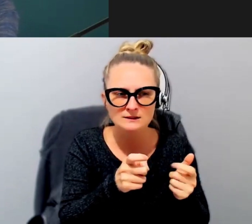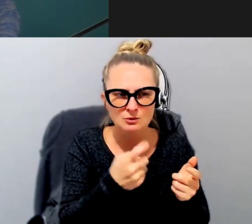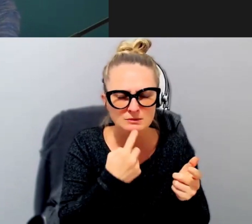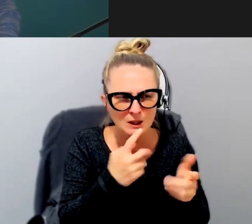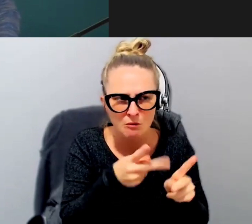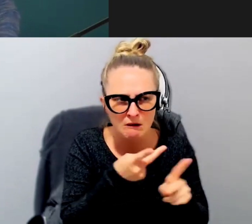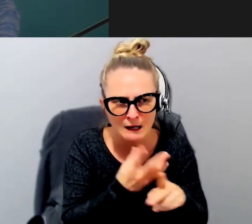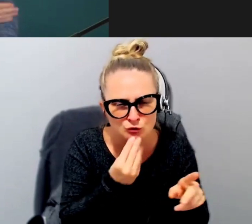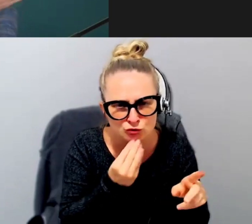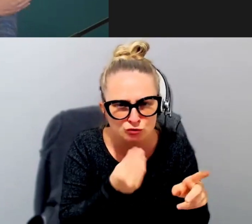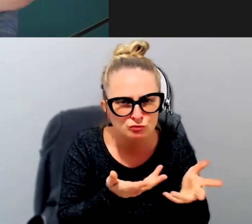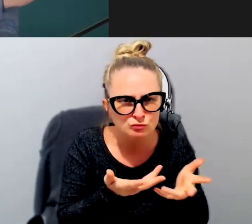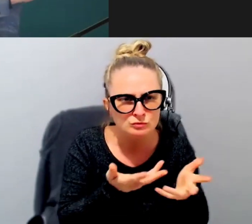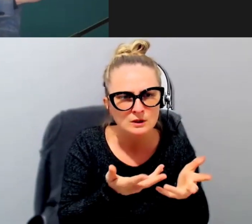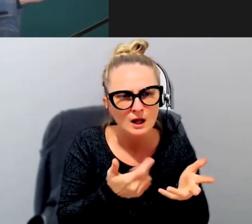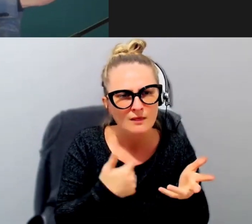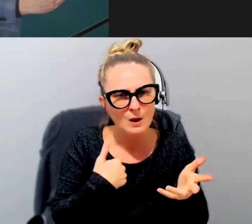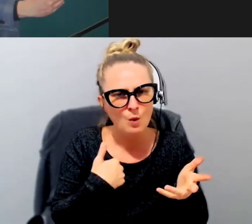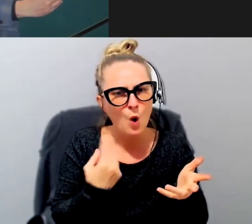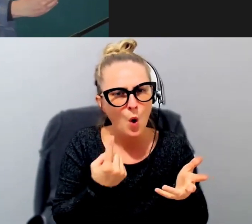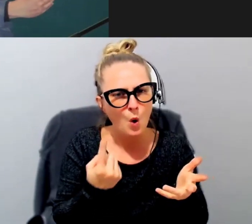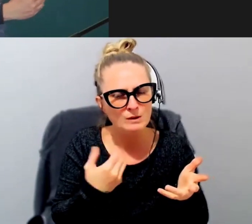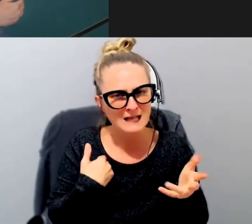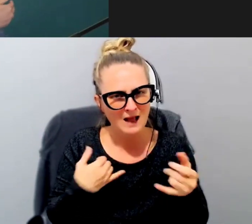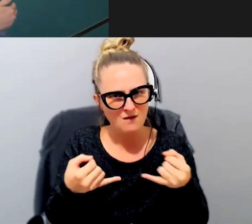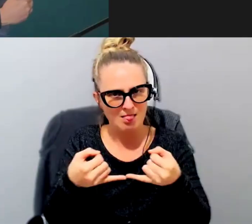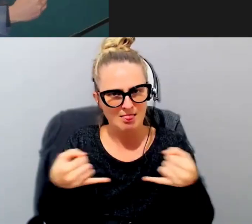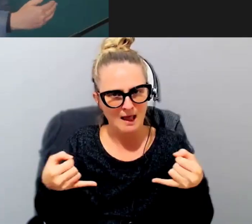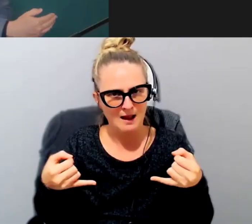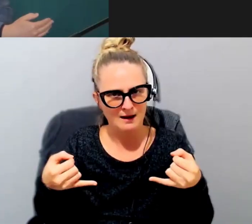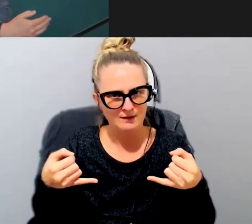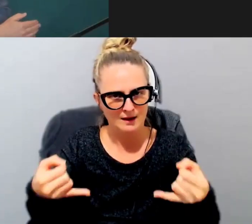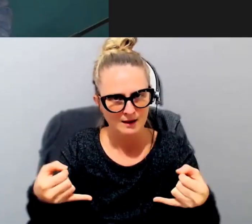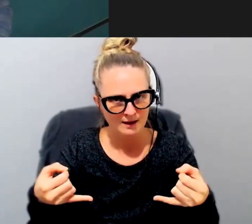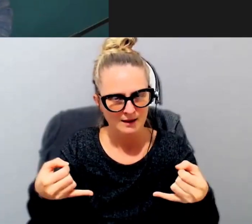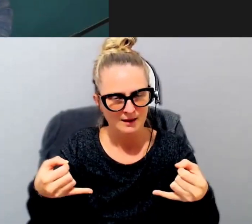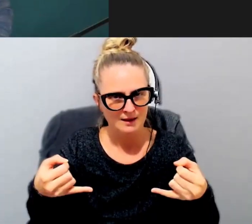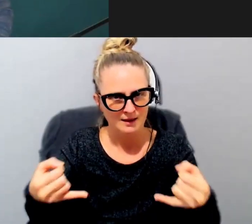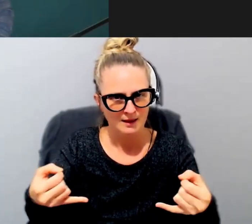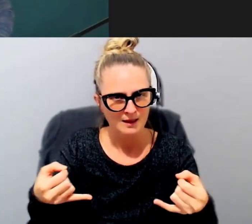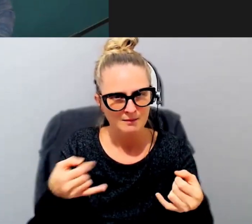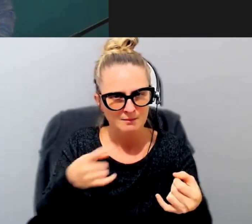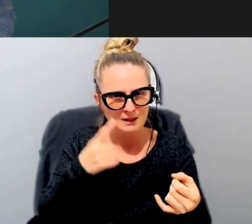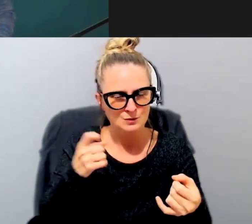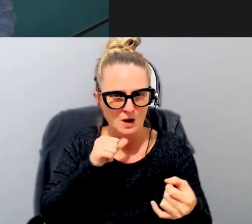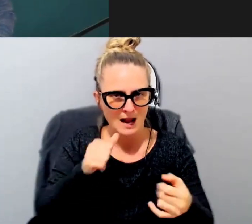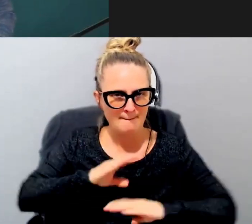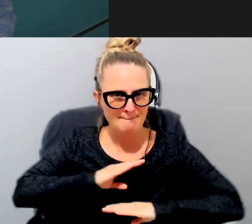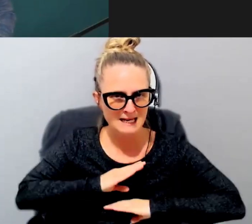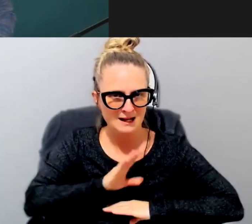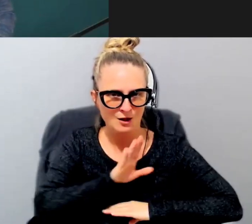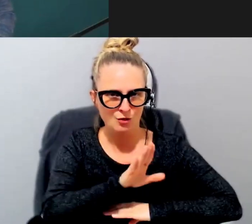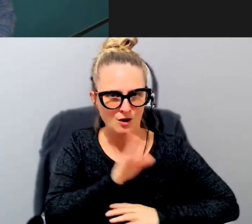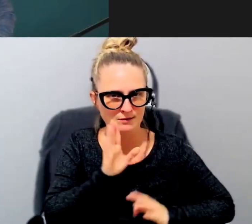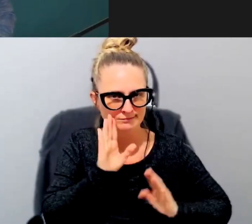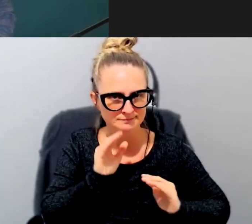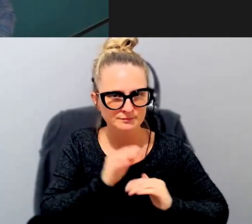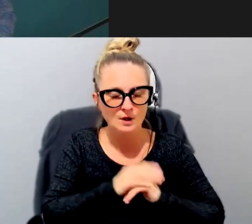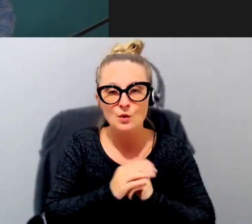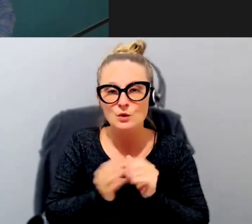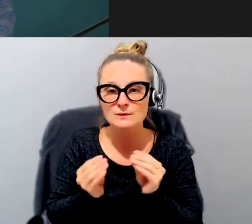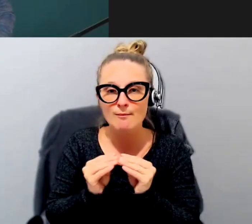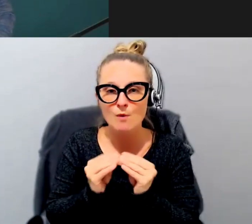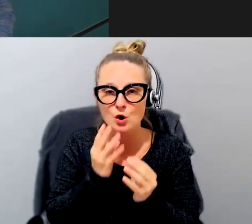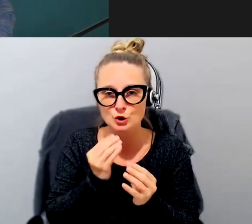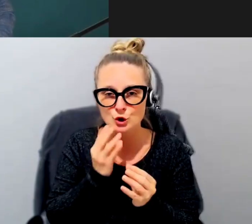be a line that they will continue to move that we're not meeting. But there are more Jews in America today than